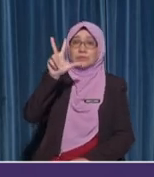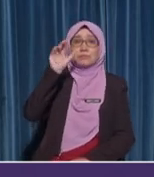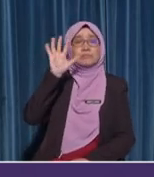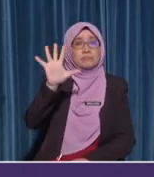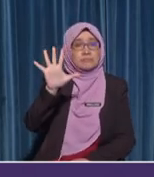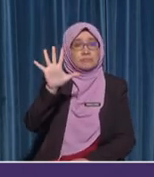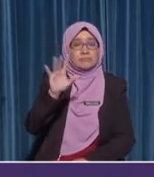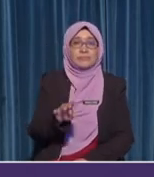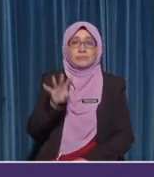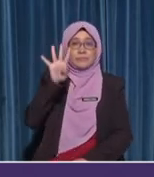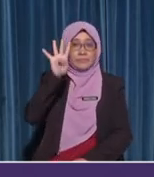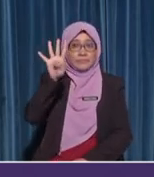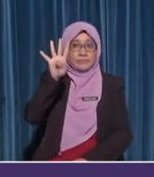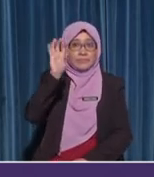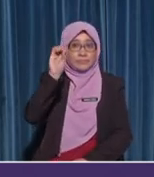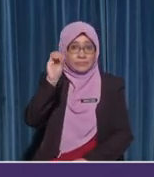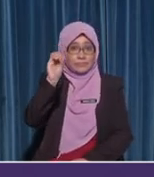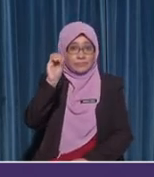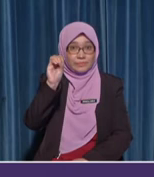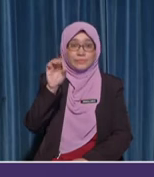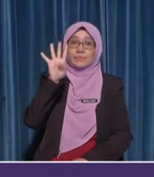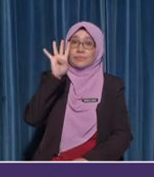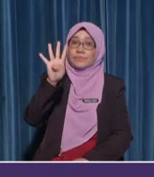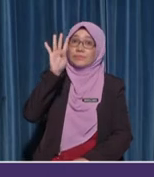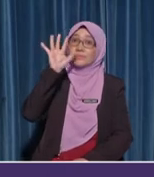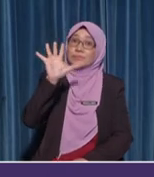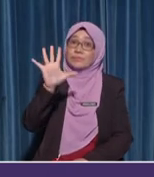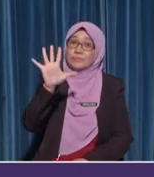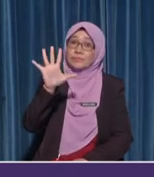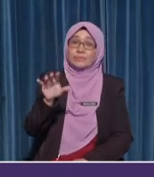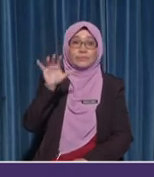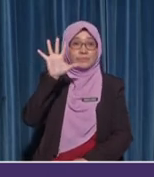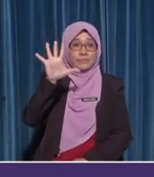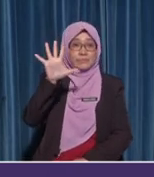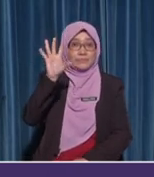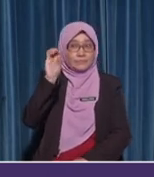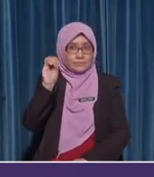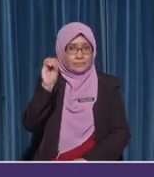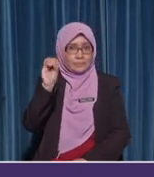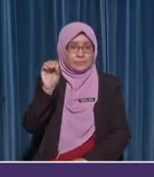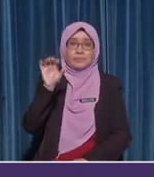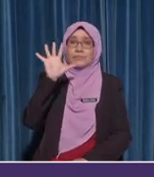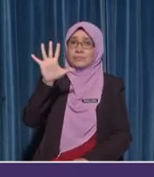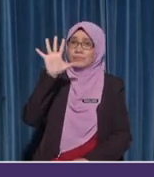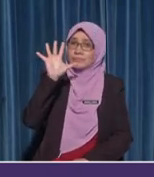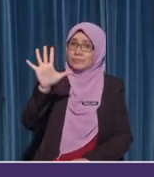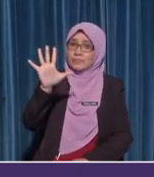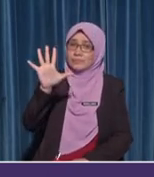35, 40, 45, 50,